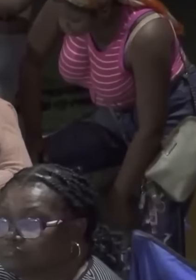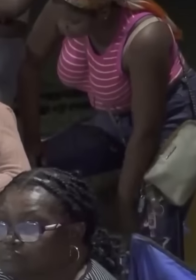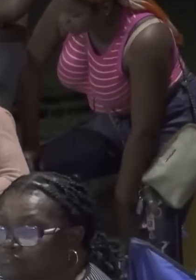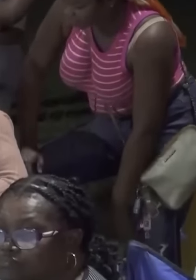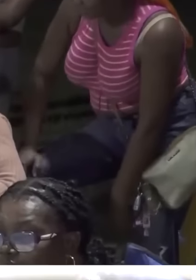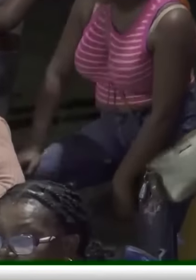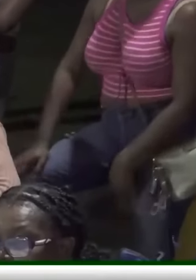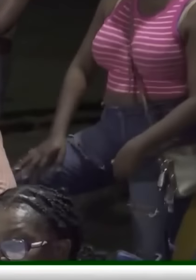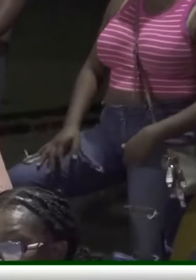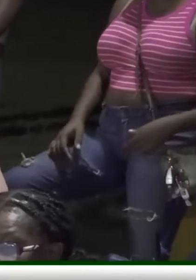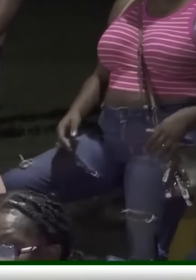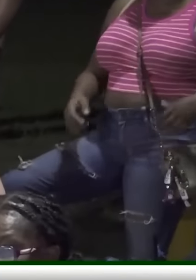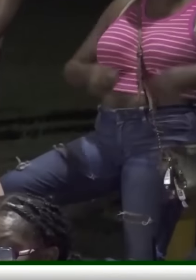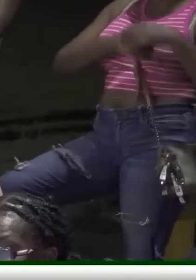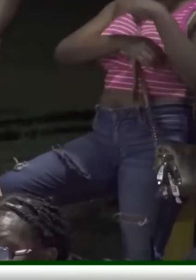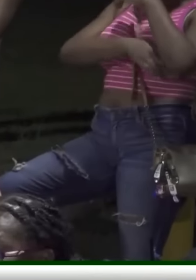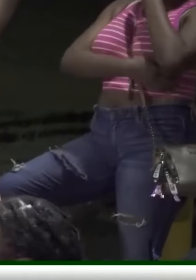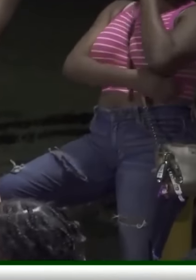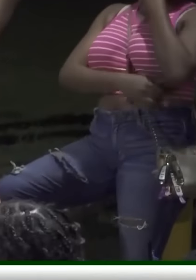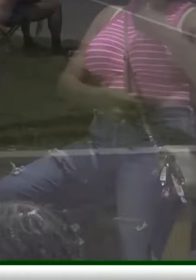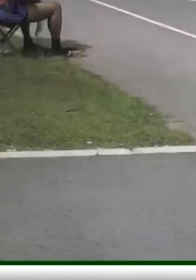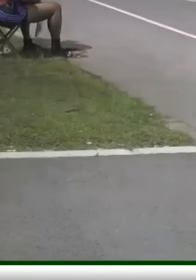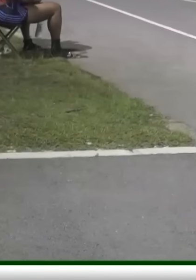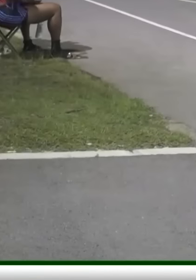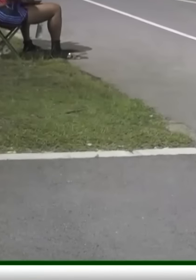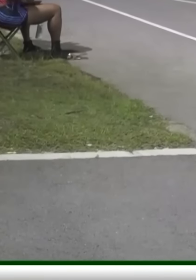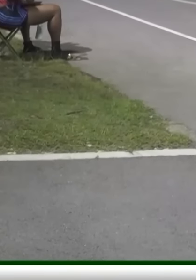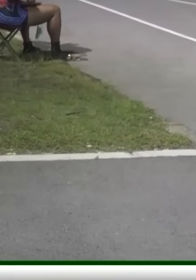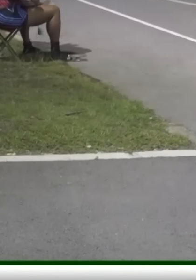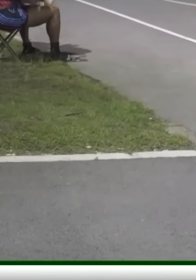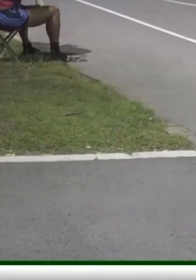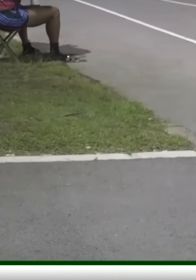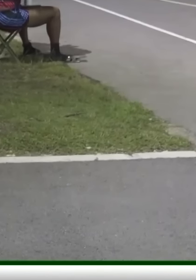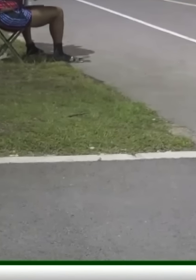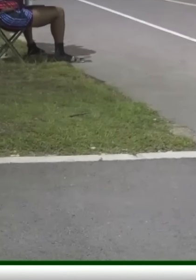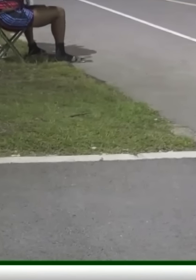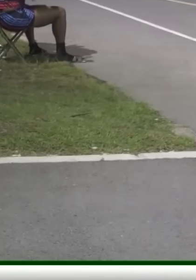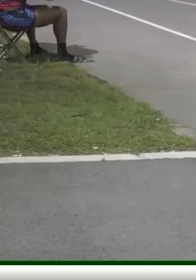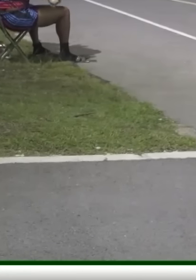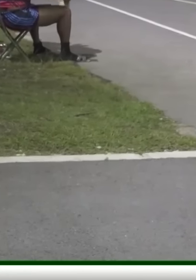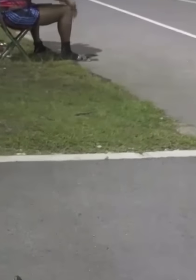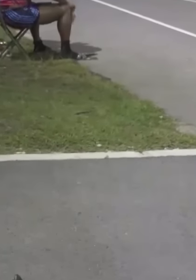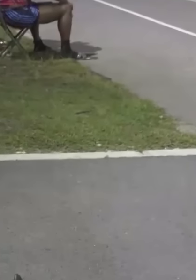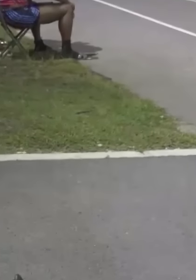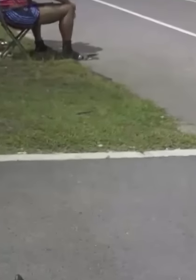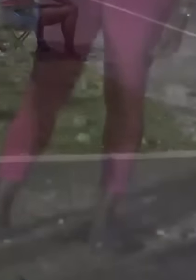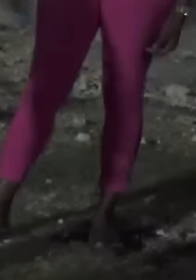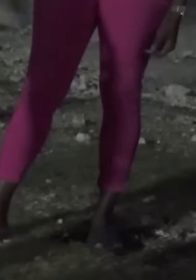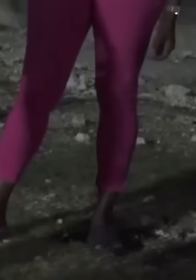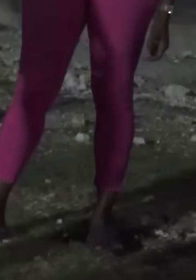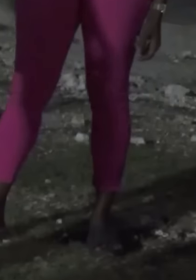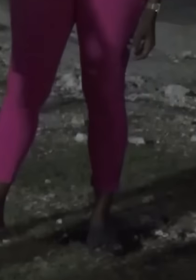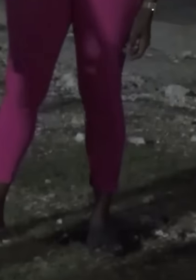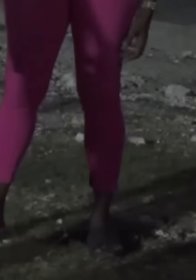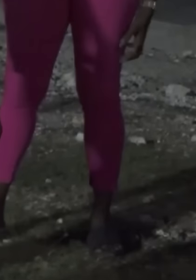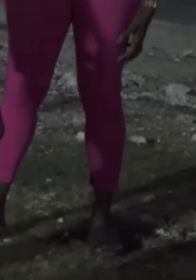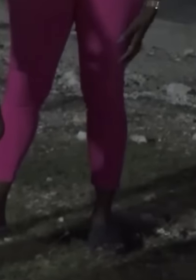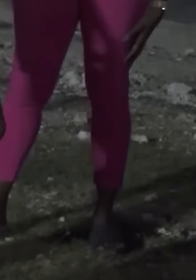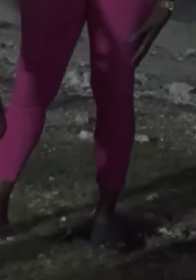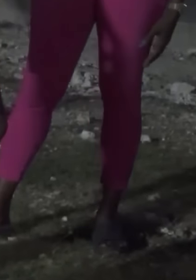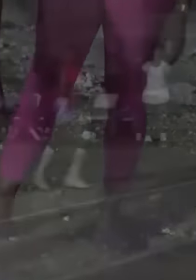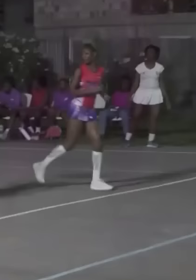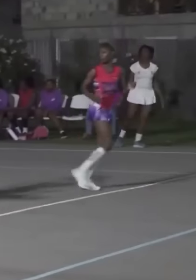Taking netball into the communities has been garnering great support for the teams, as was seen at Friendship in the latest matchups. And the highlight, the Premier